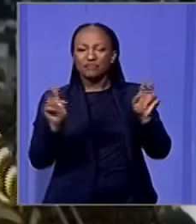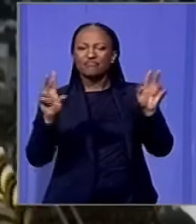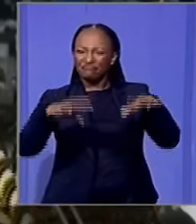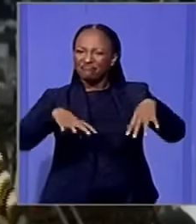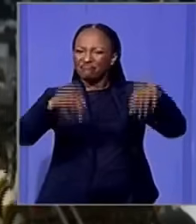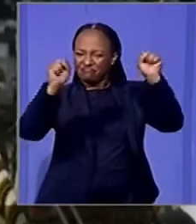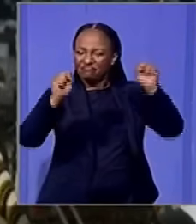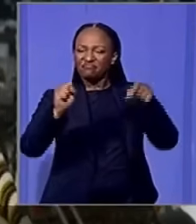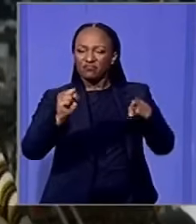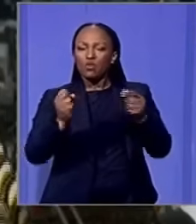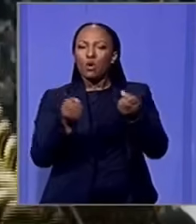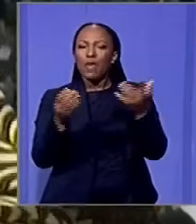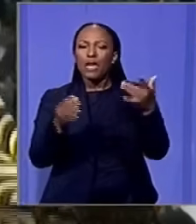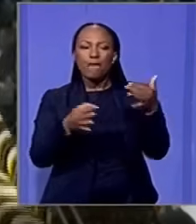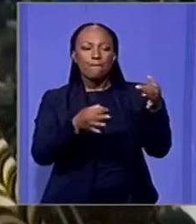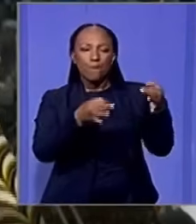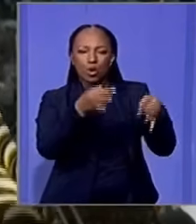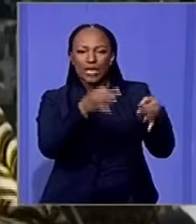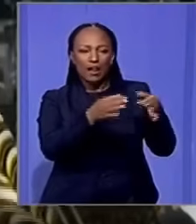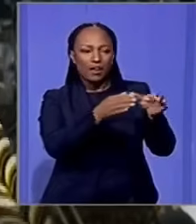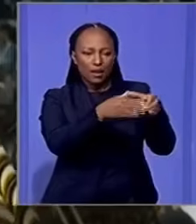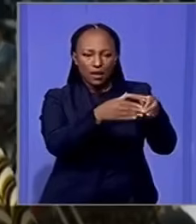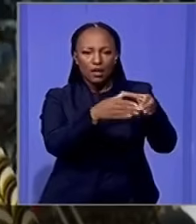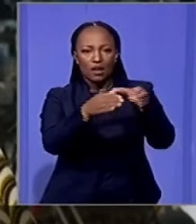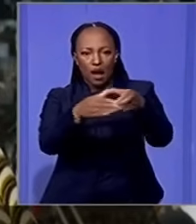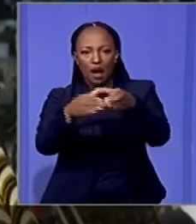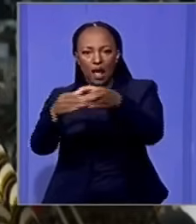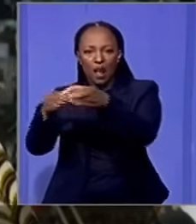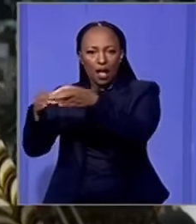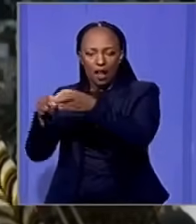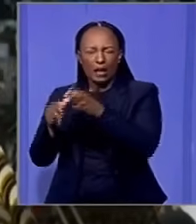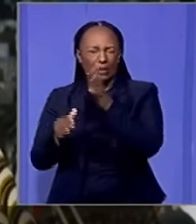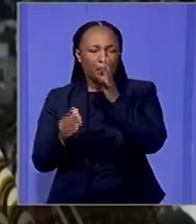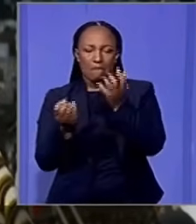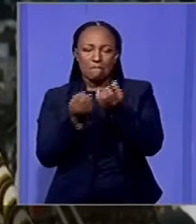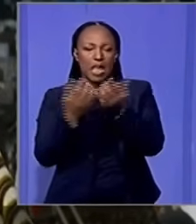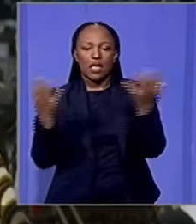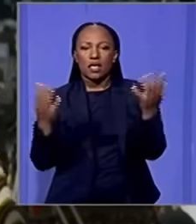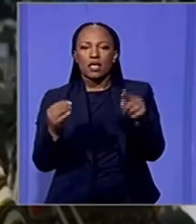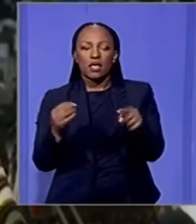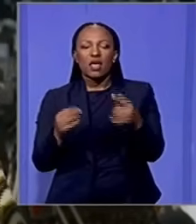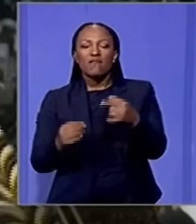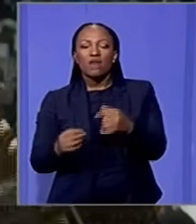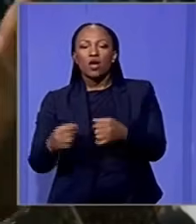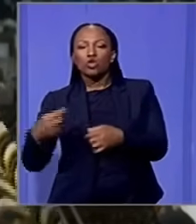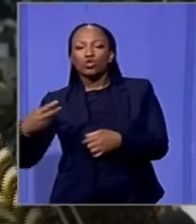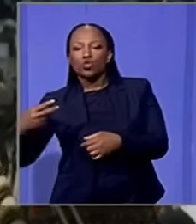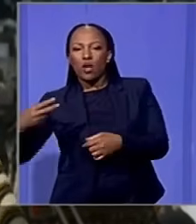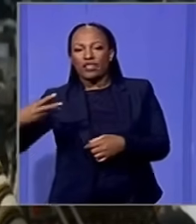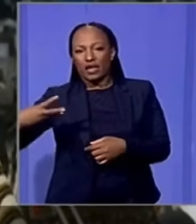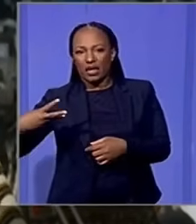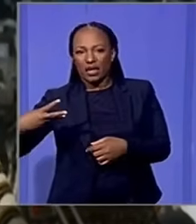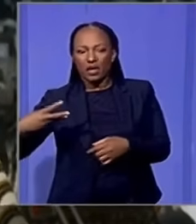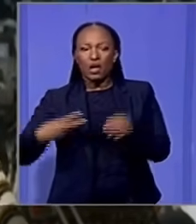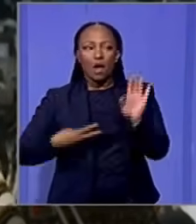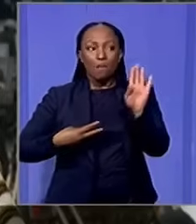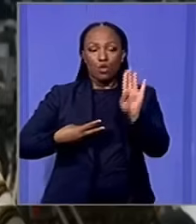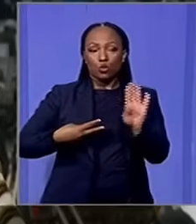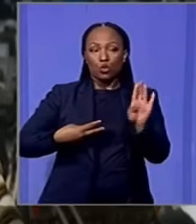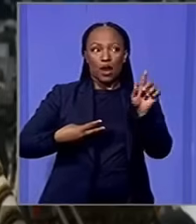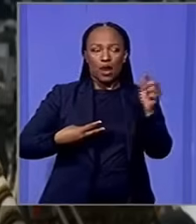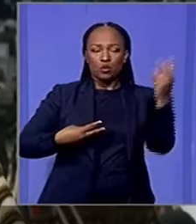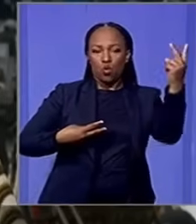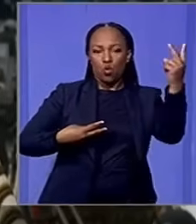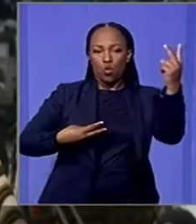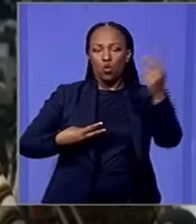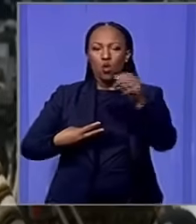many political parties tše palelang go hlomela batho ge e ka ba tše pedi goba tše tharo ko Botswana ke tše pedi ko Germany